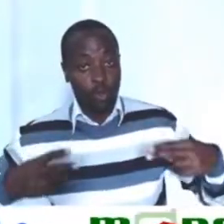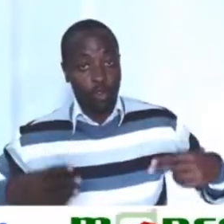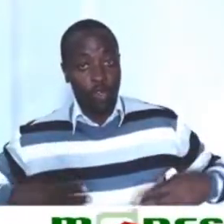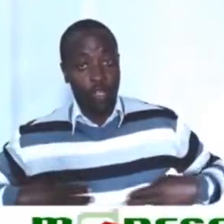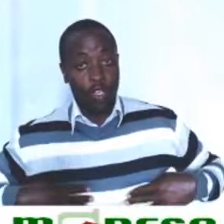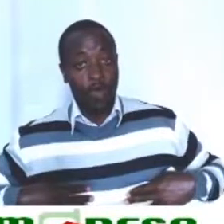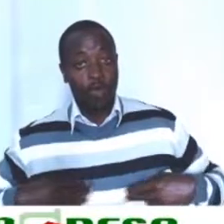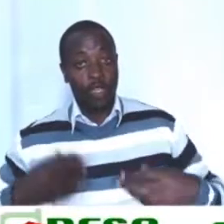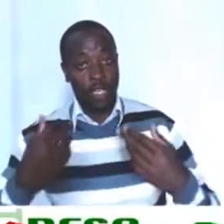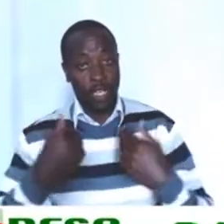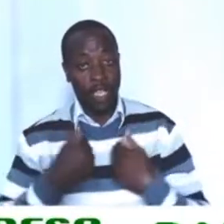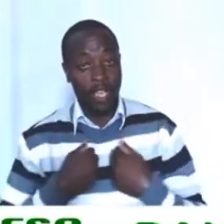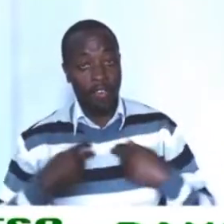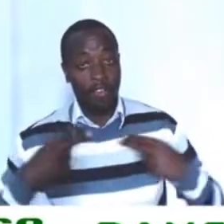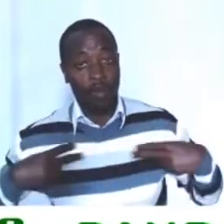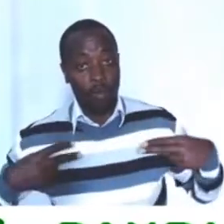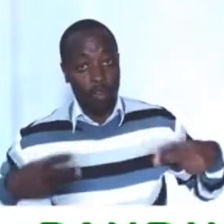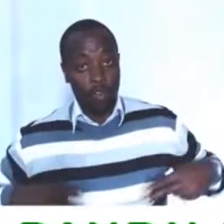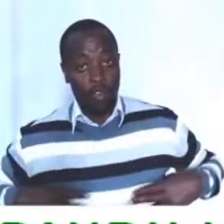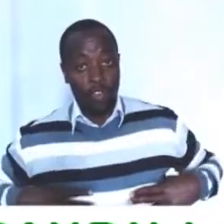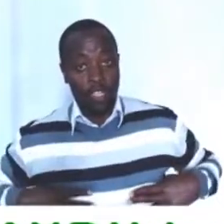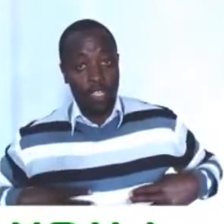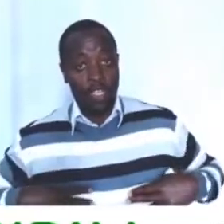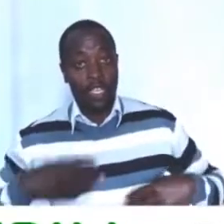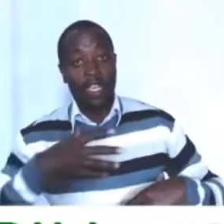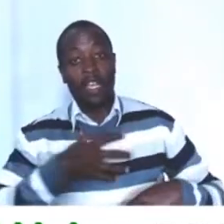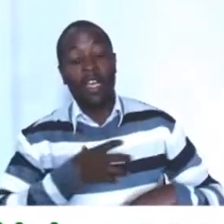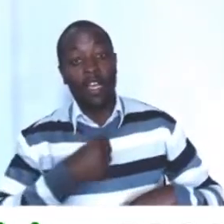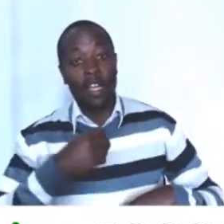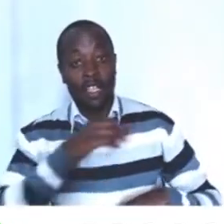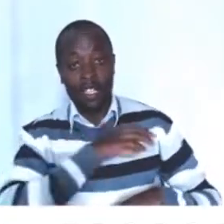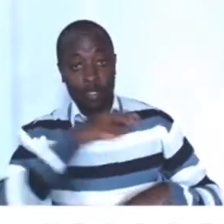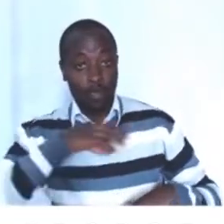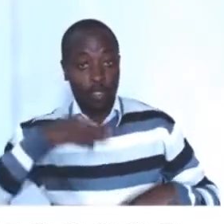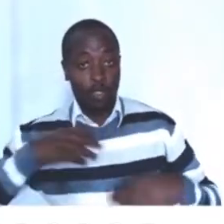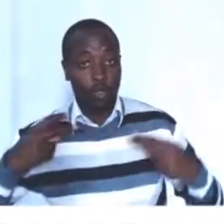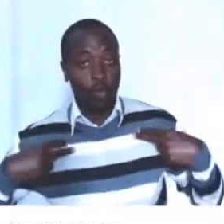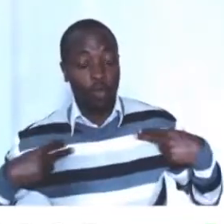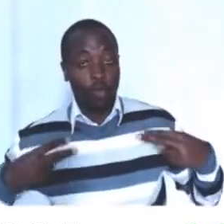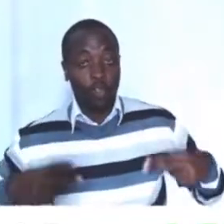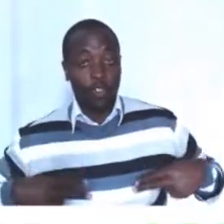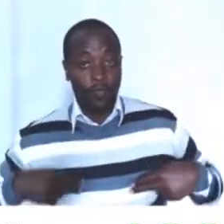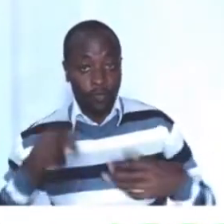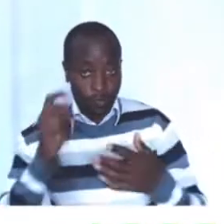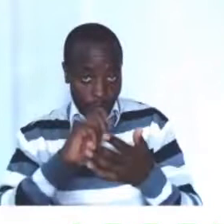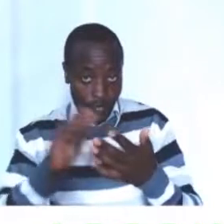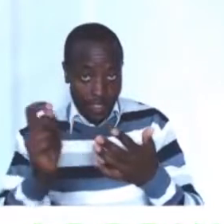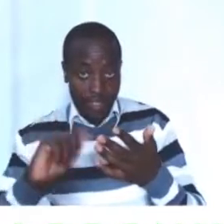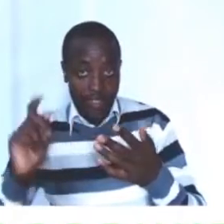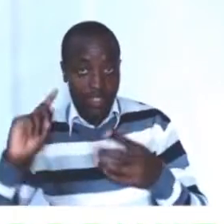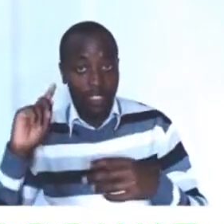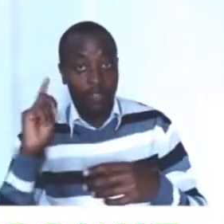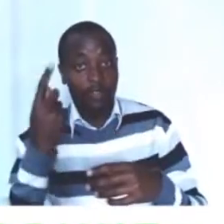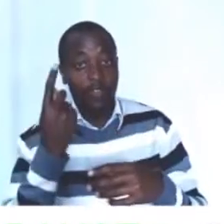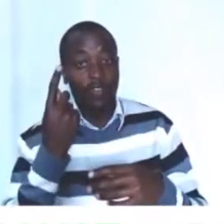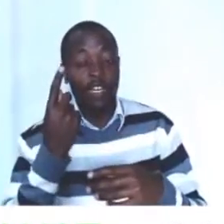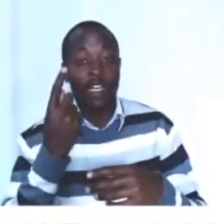a spiritual body. And so it is written, the first man,